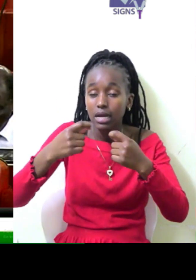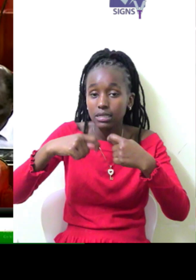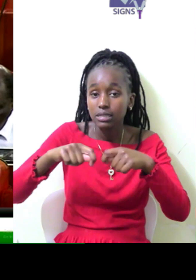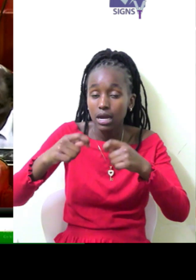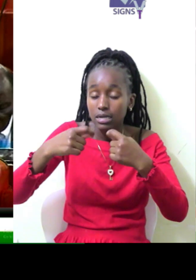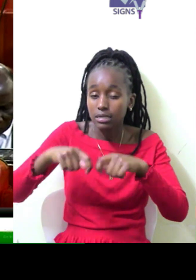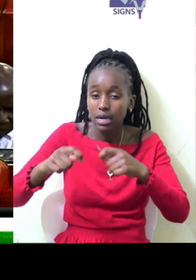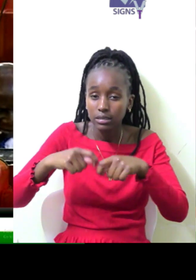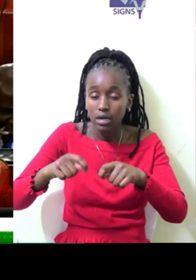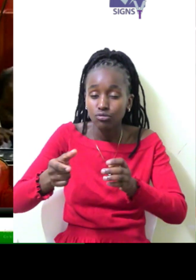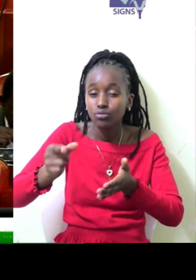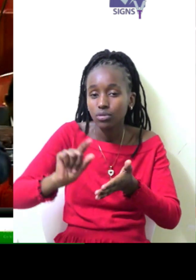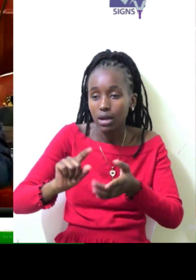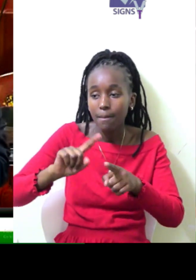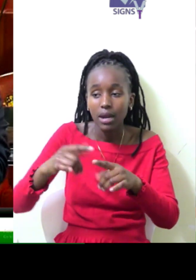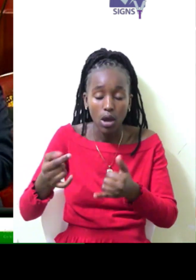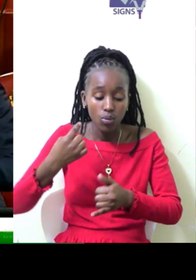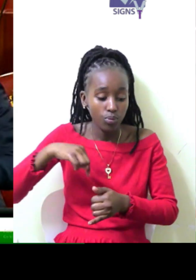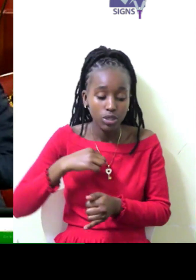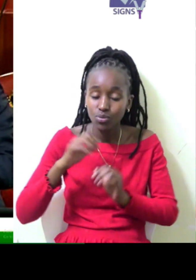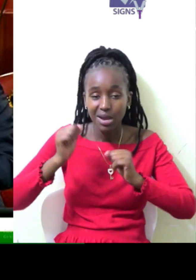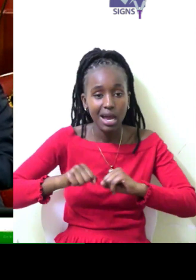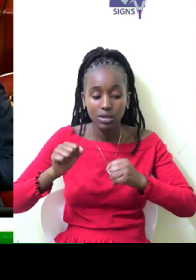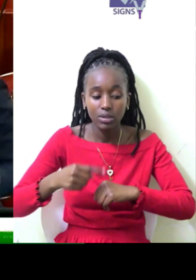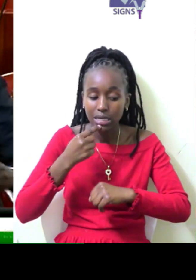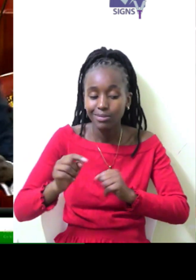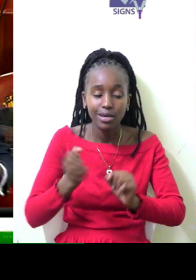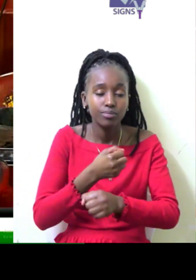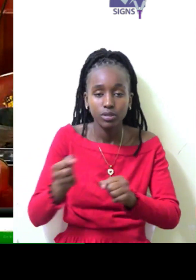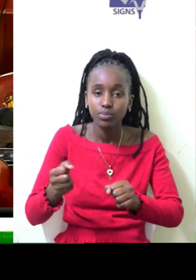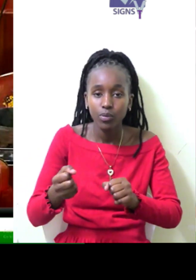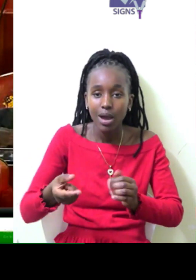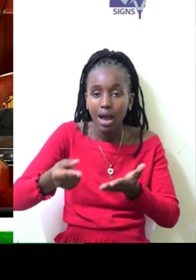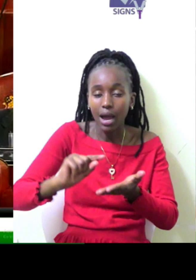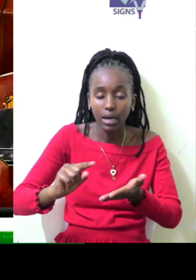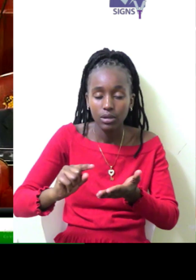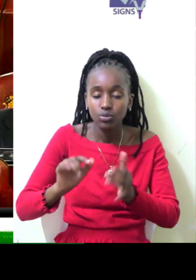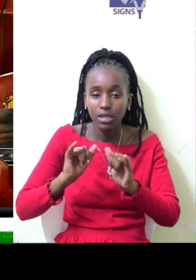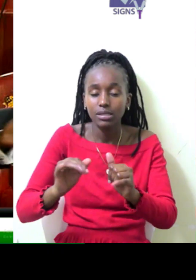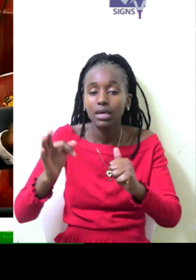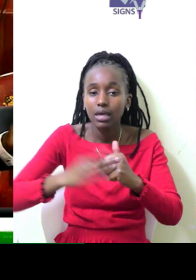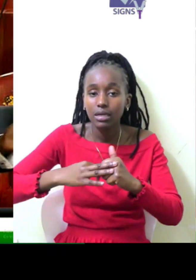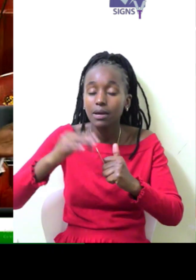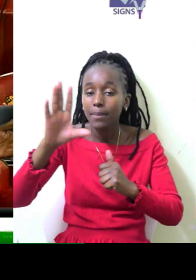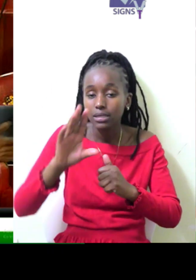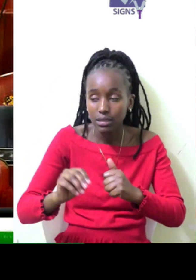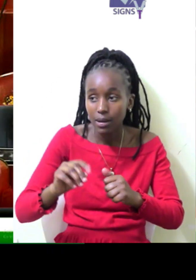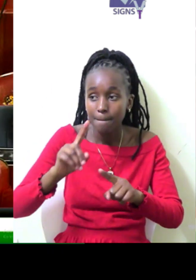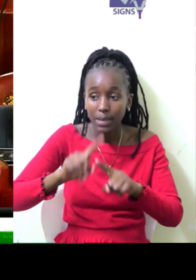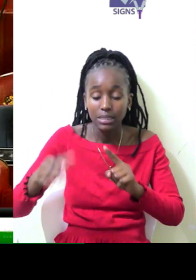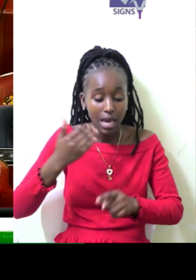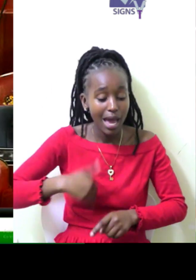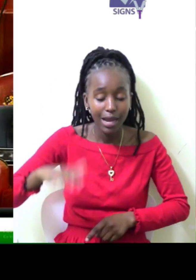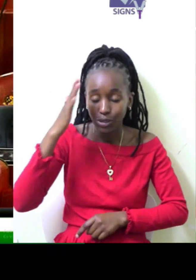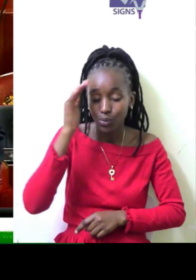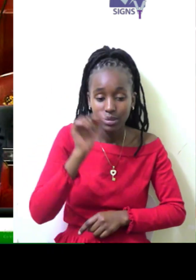the situation of the economy, we settled out of negotiations at 8%. I would request that, because this is going to affect so